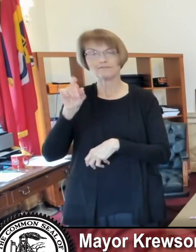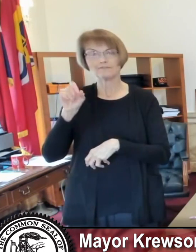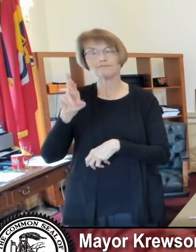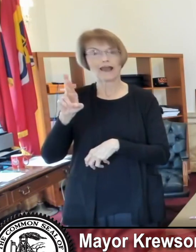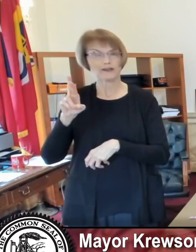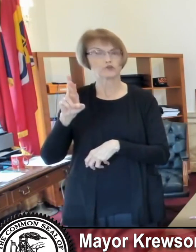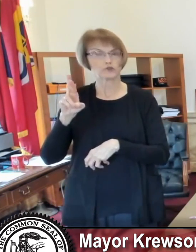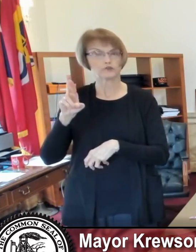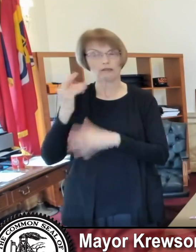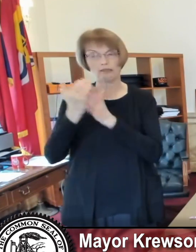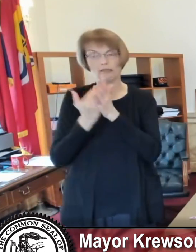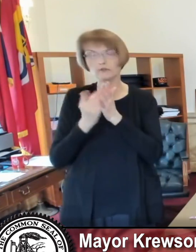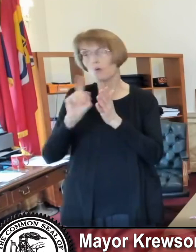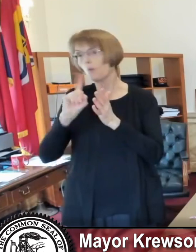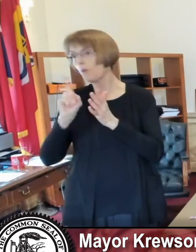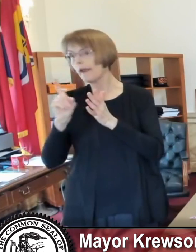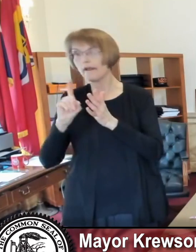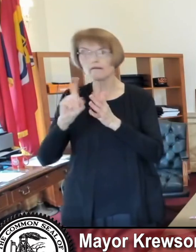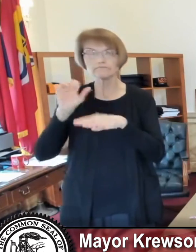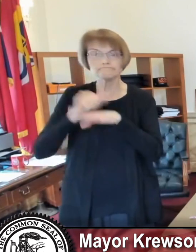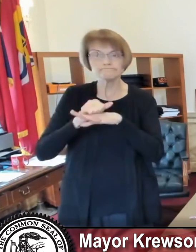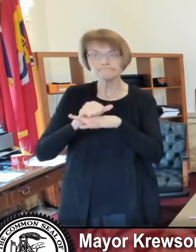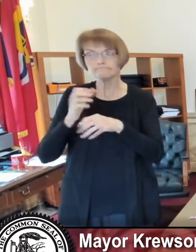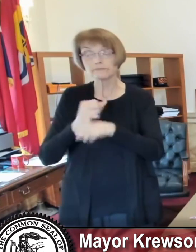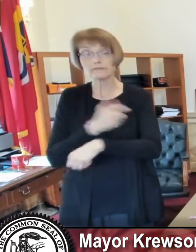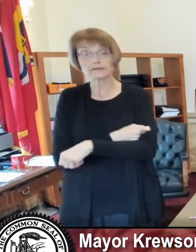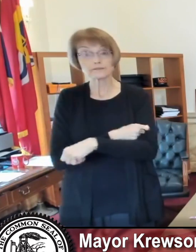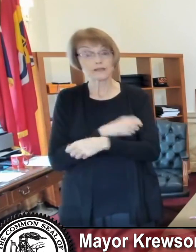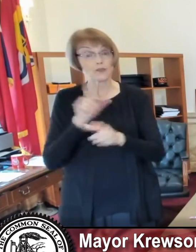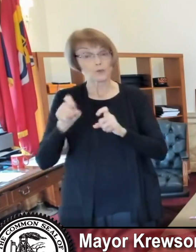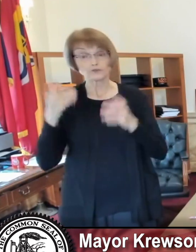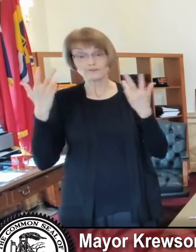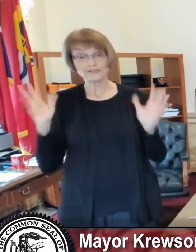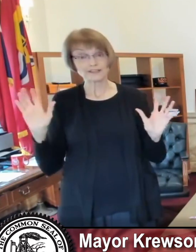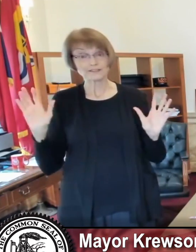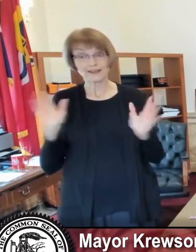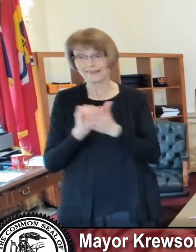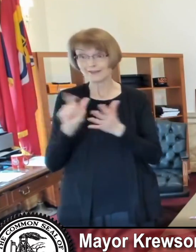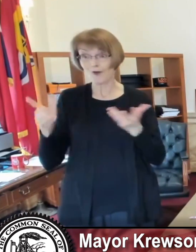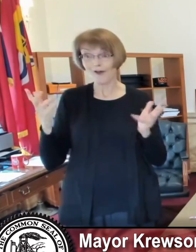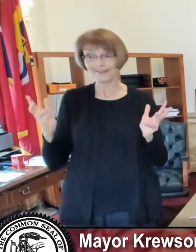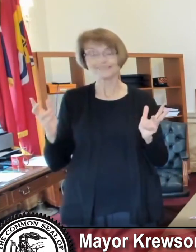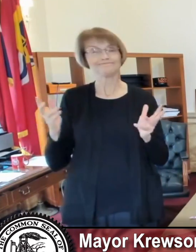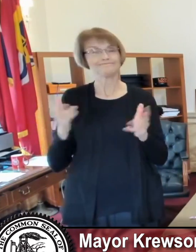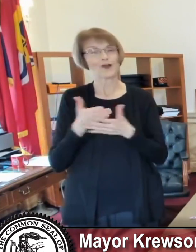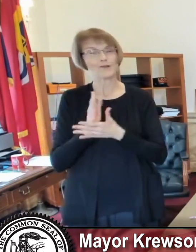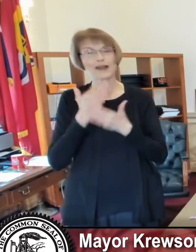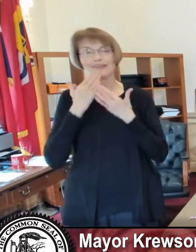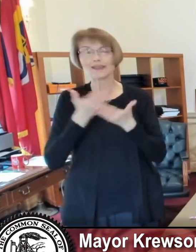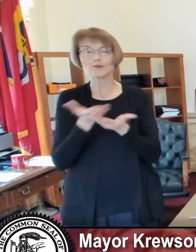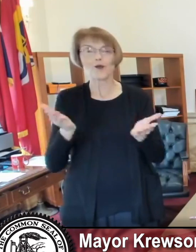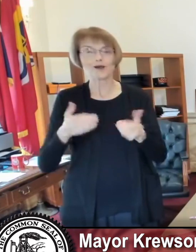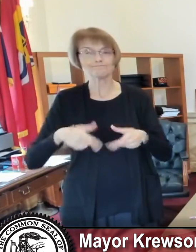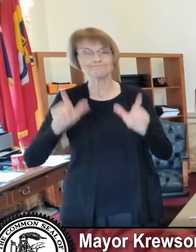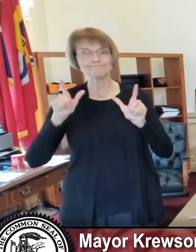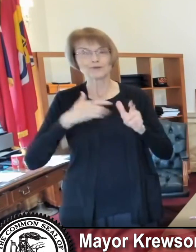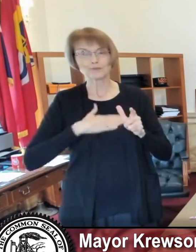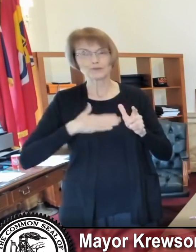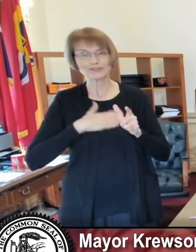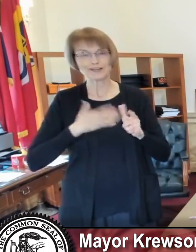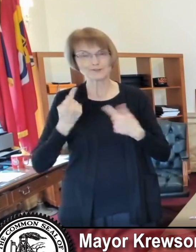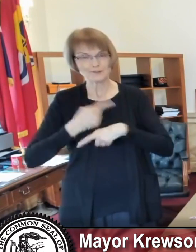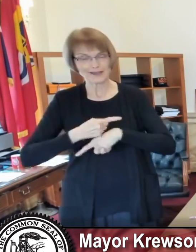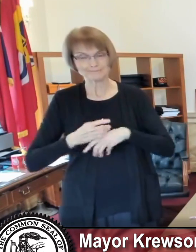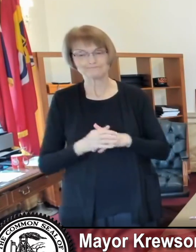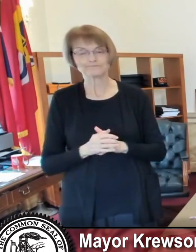for the 14 mass vaccination events that we have done. So many people have gotten invitations. Primarily,